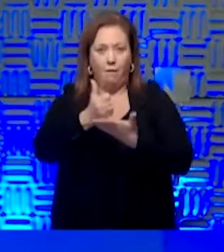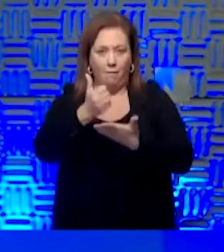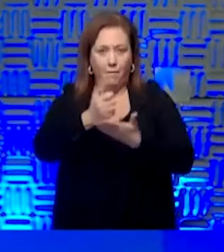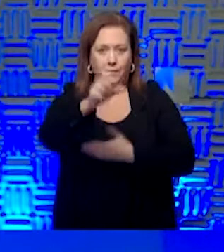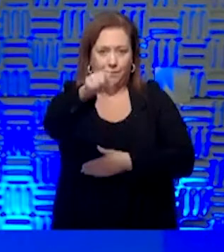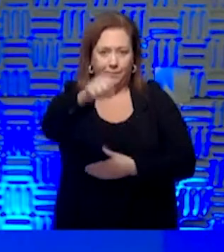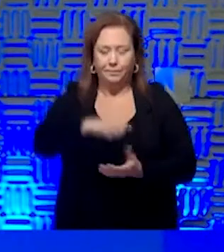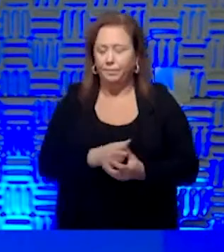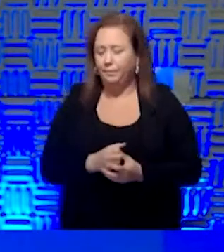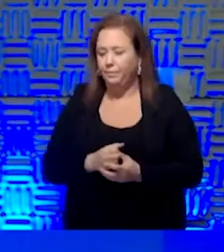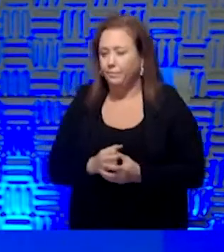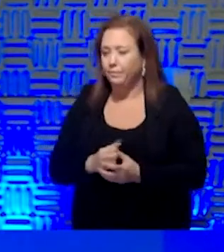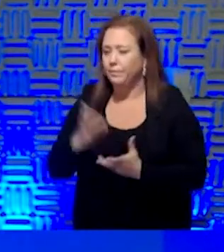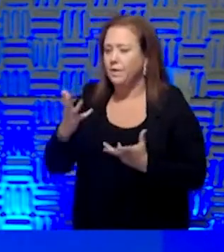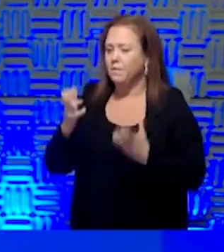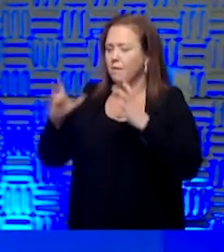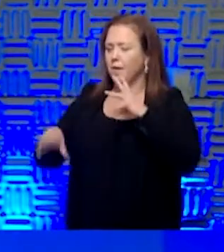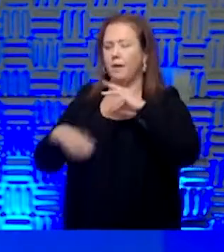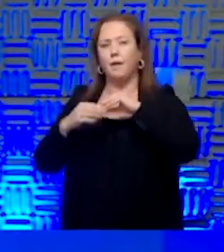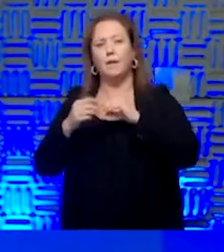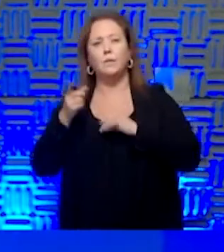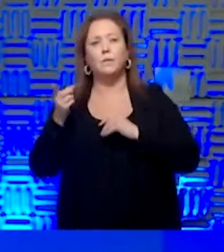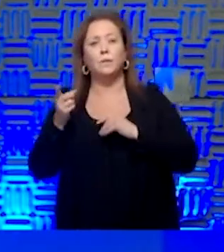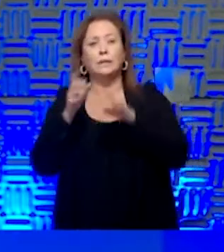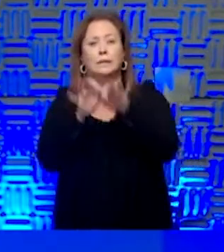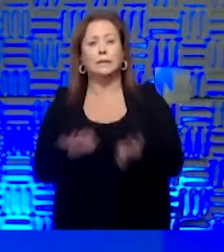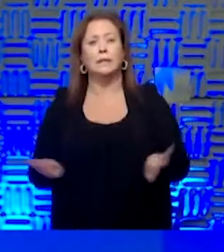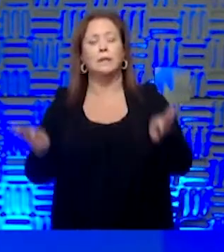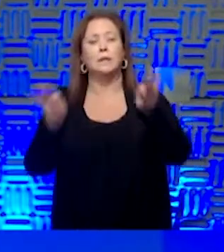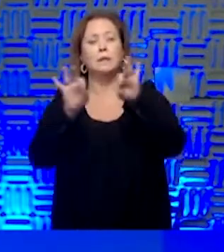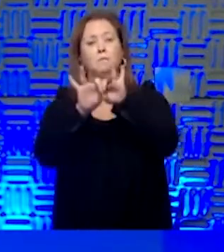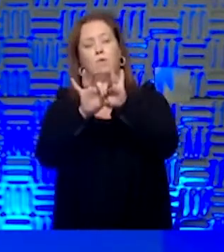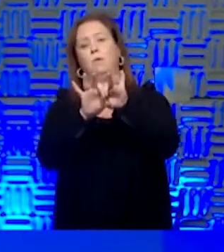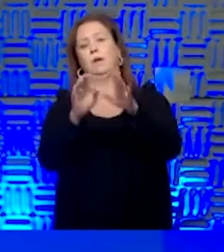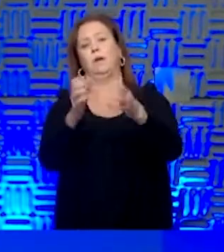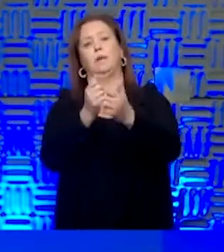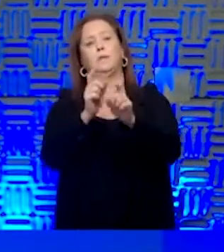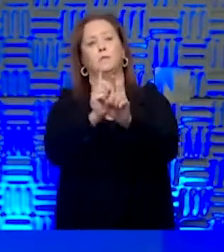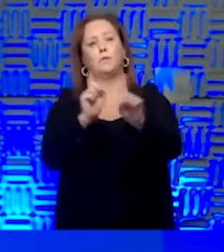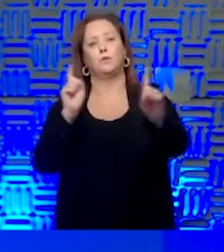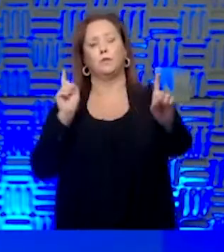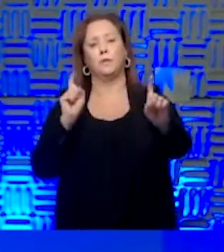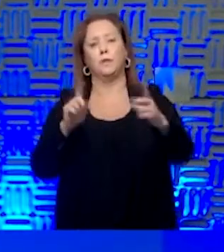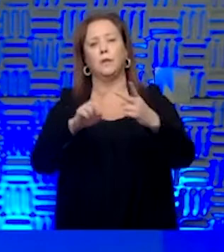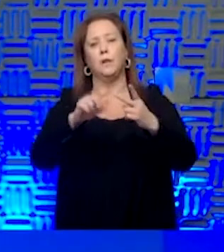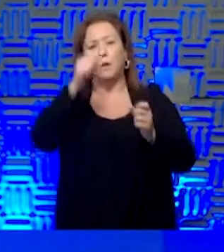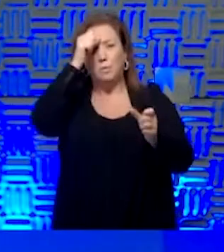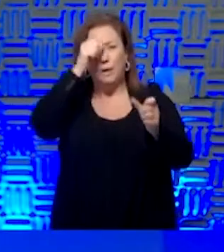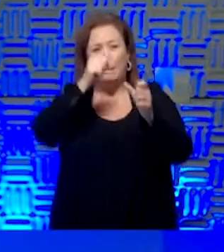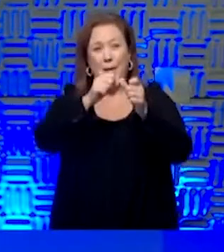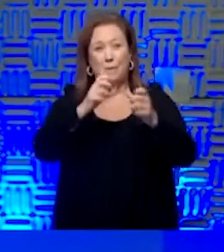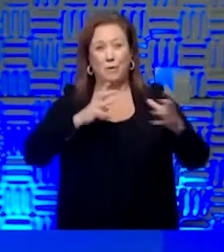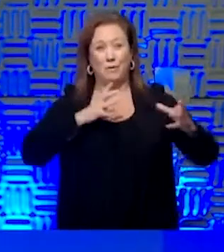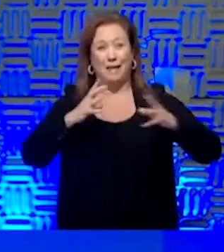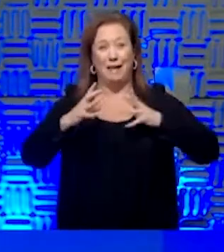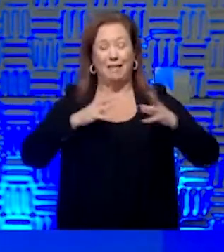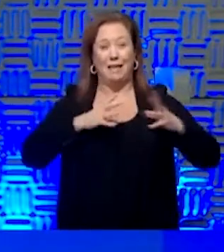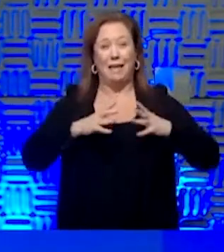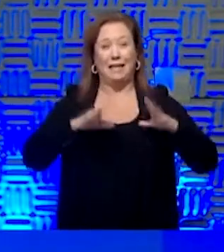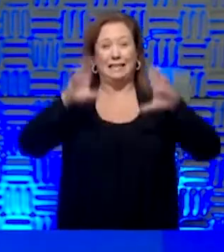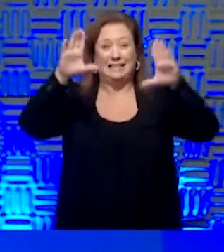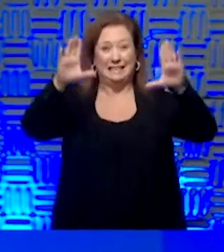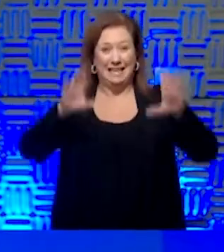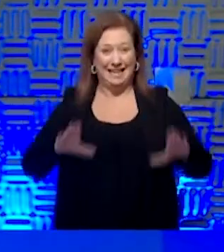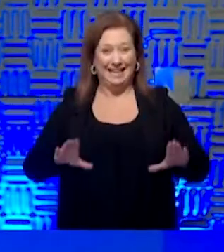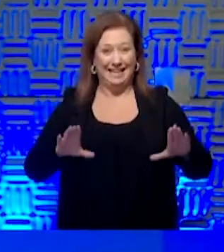just say, it is still incredibly important to accomplish all this social distancing. Remember, there's a big holiday coming up on Sunday,